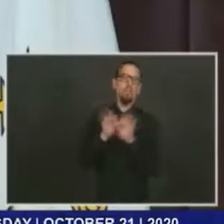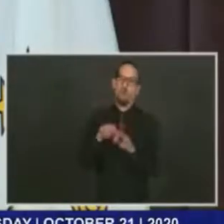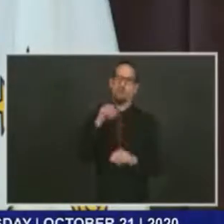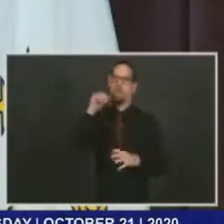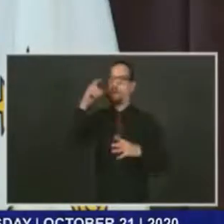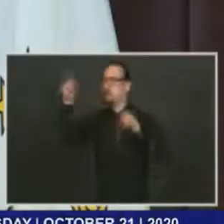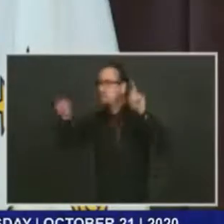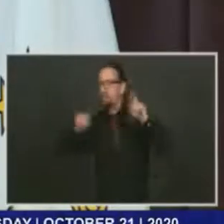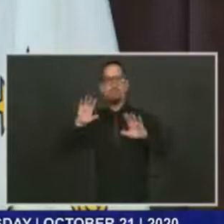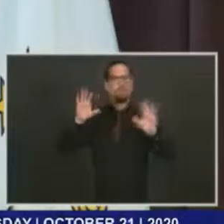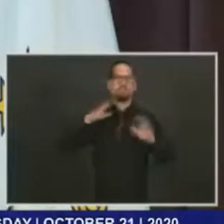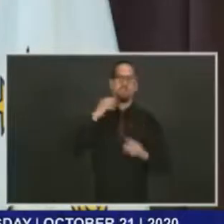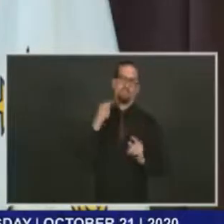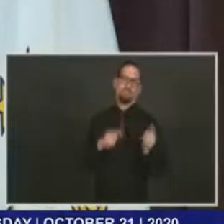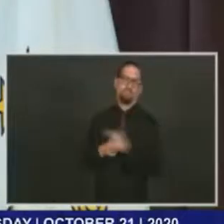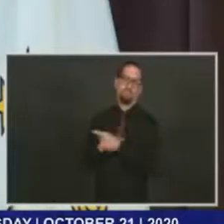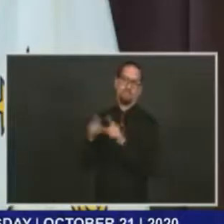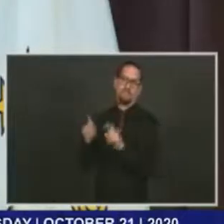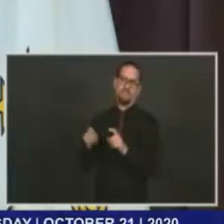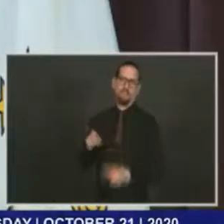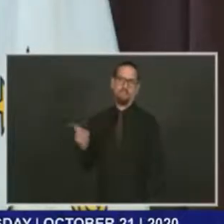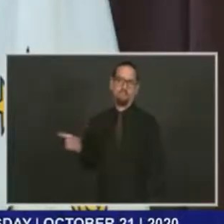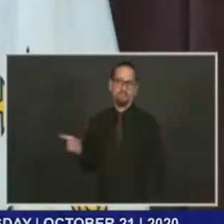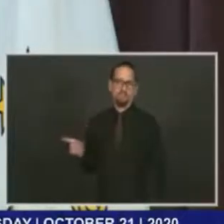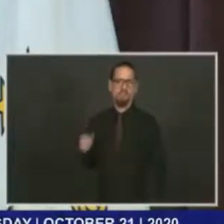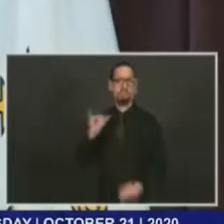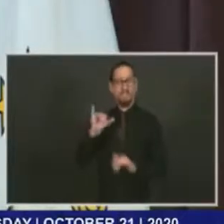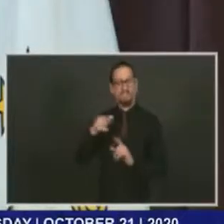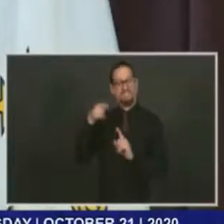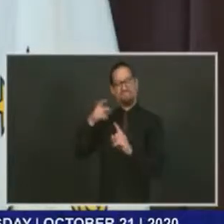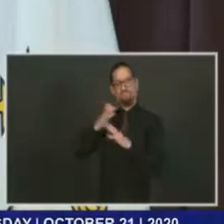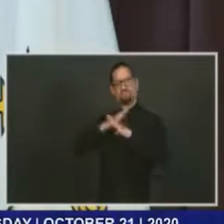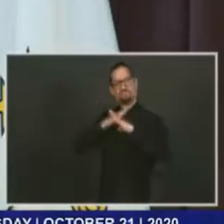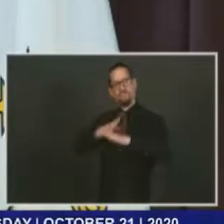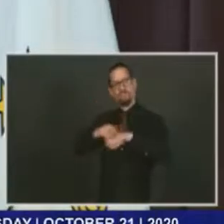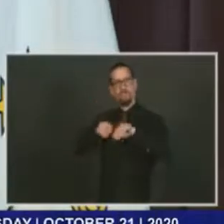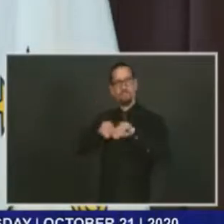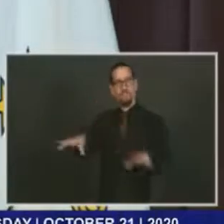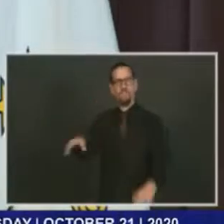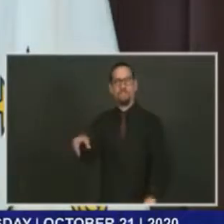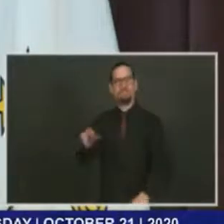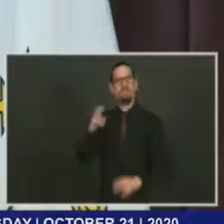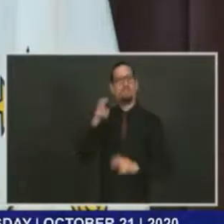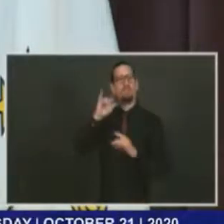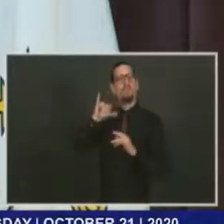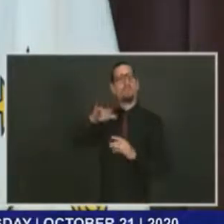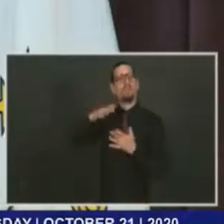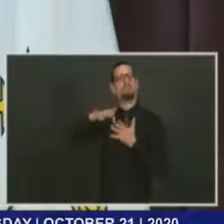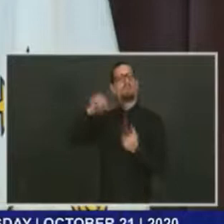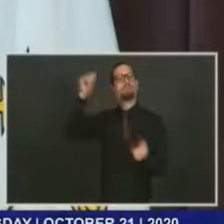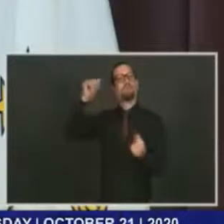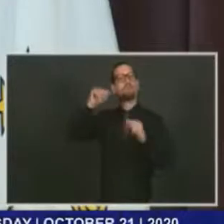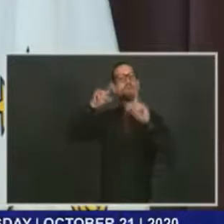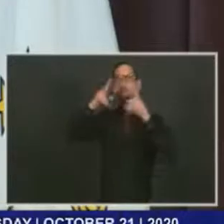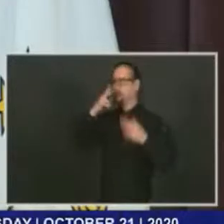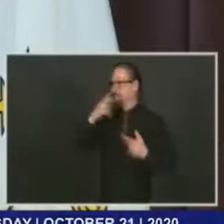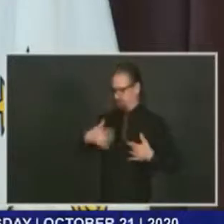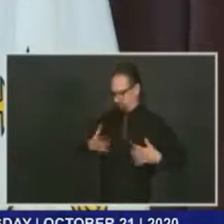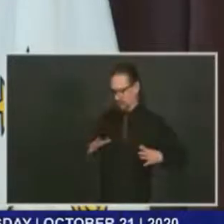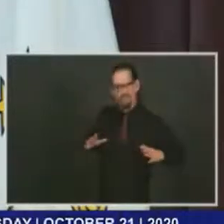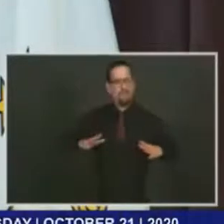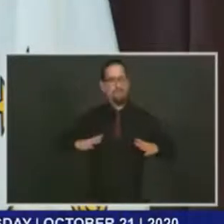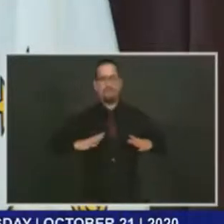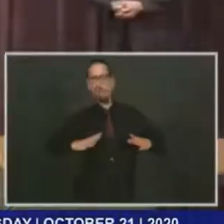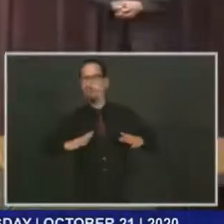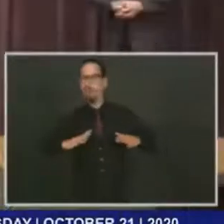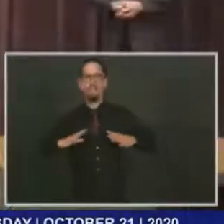to combat the invisible spread that is happening, particularly among the younger, healthier